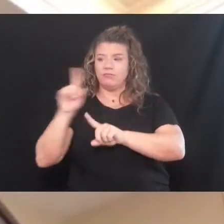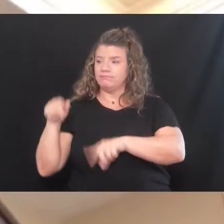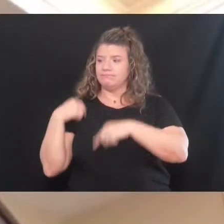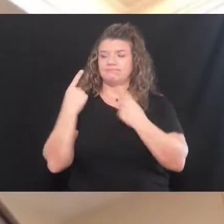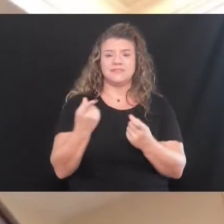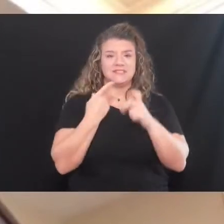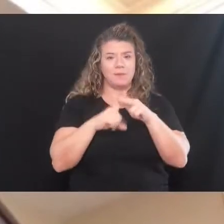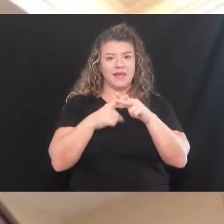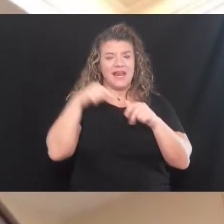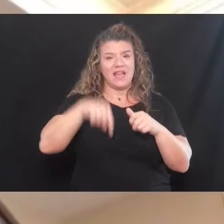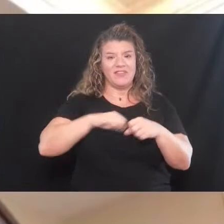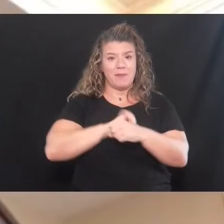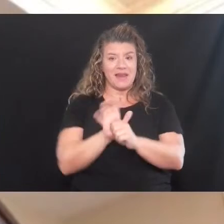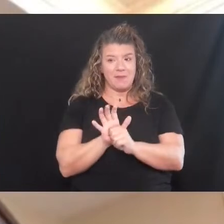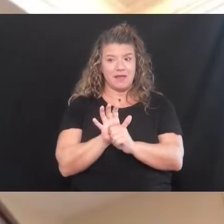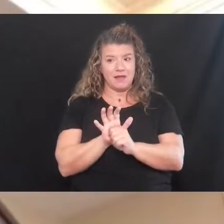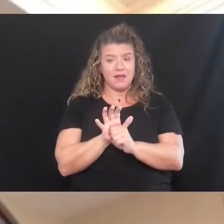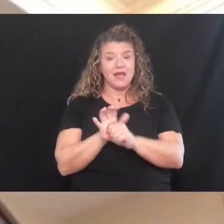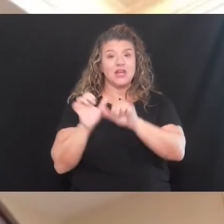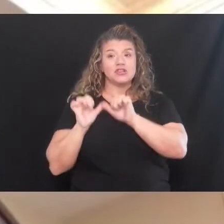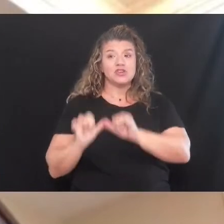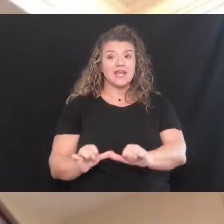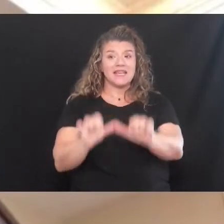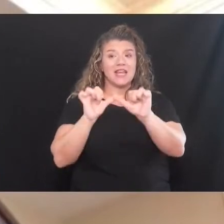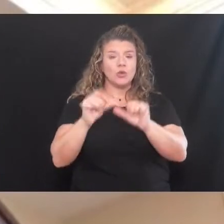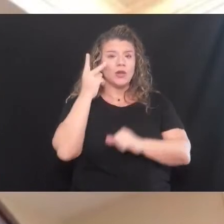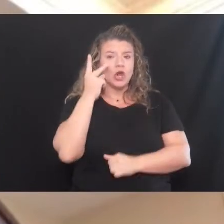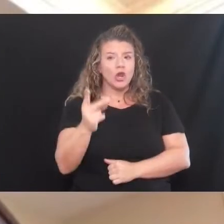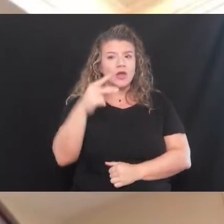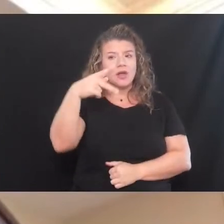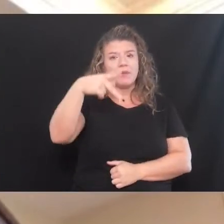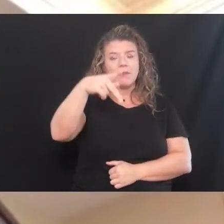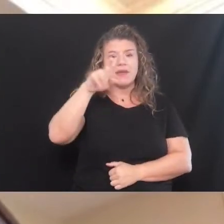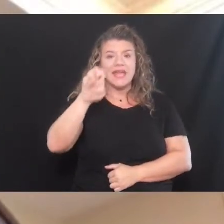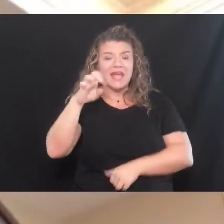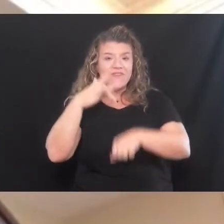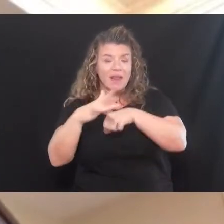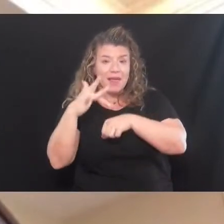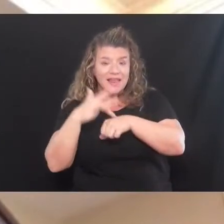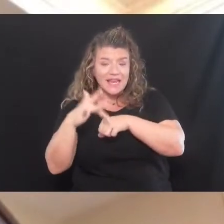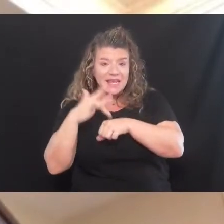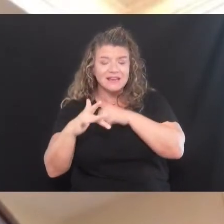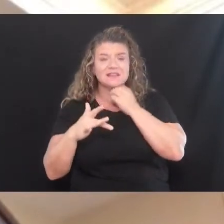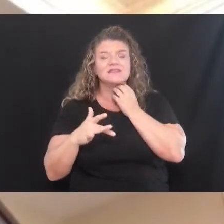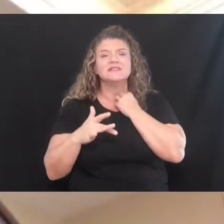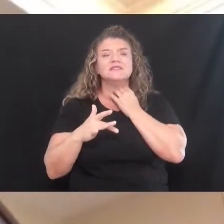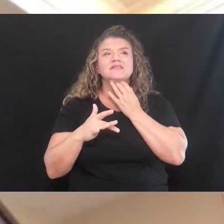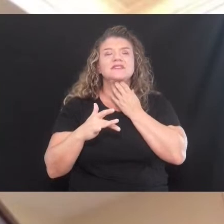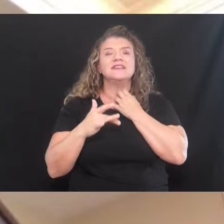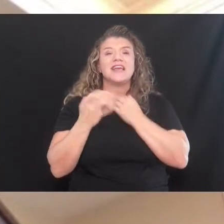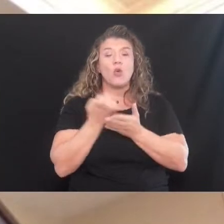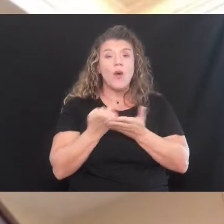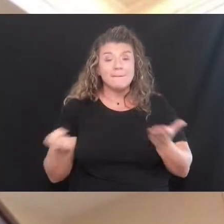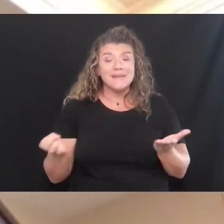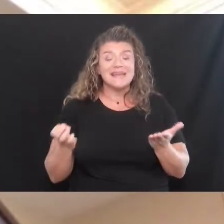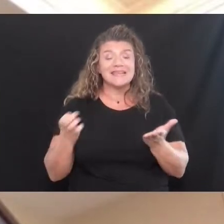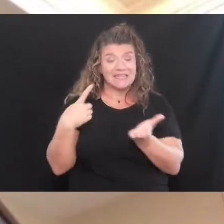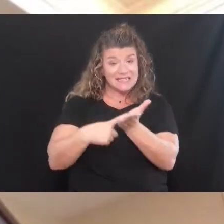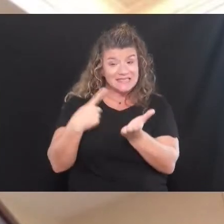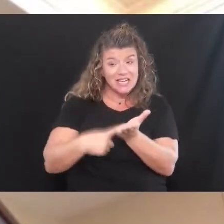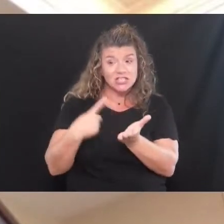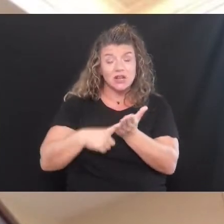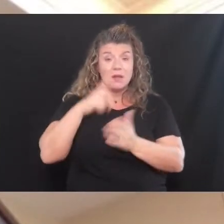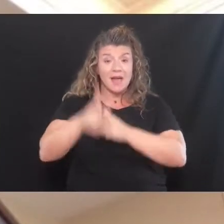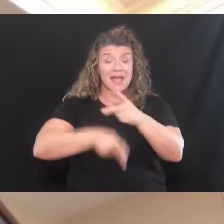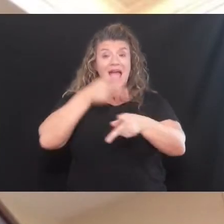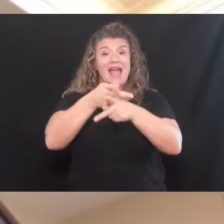this pandemic. So continuing to look at PPE availability, at equipment, discussions about types